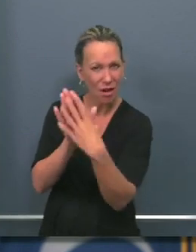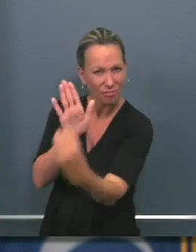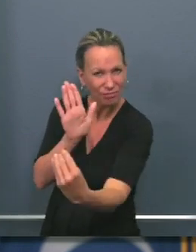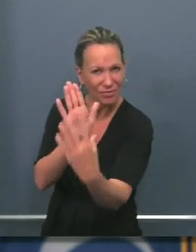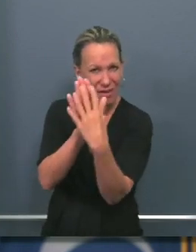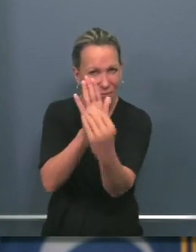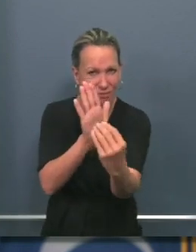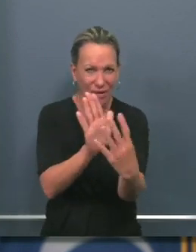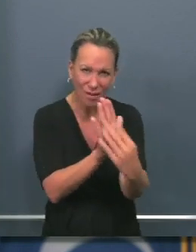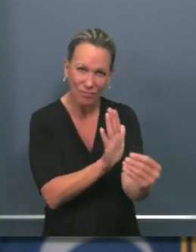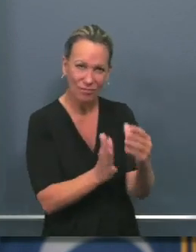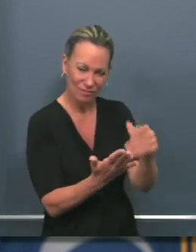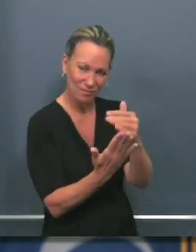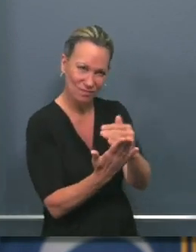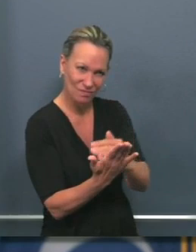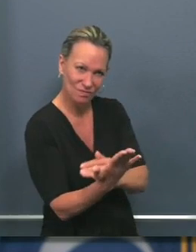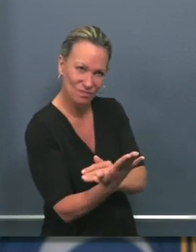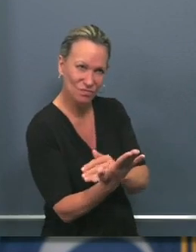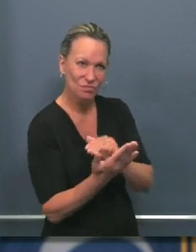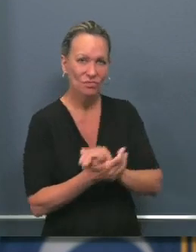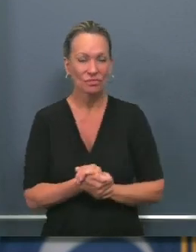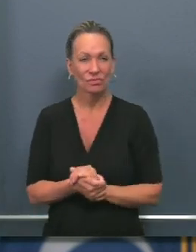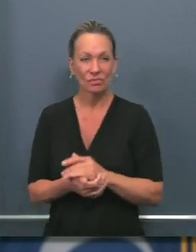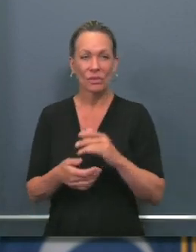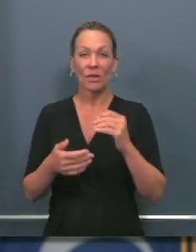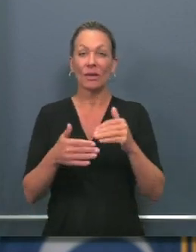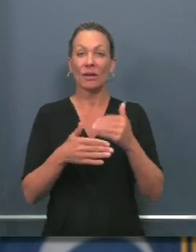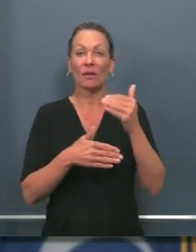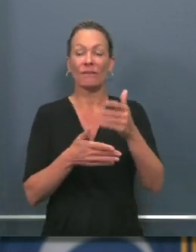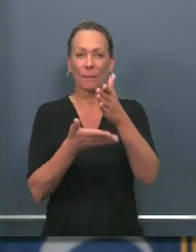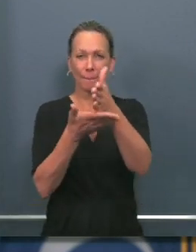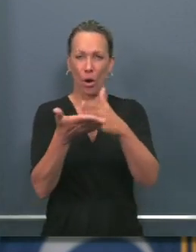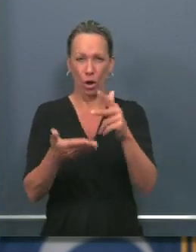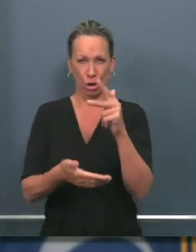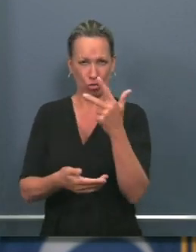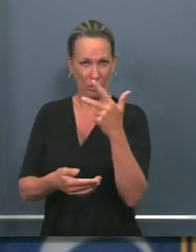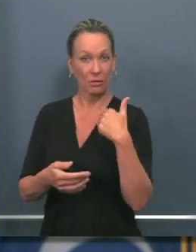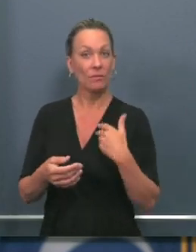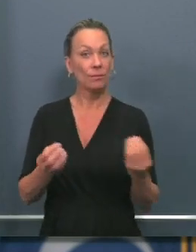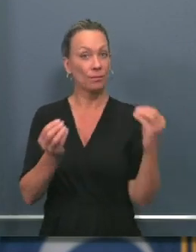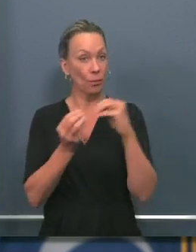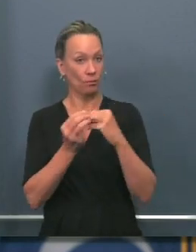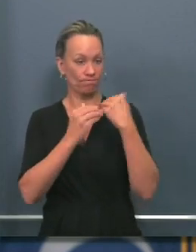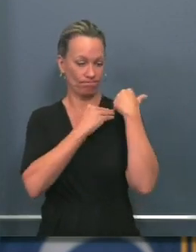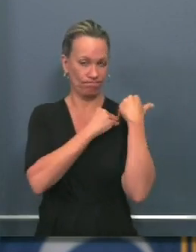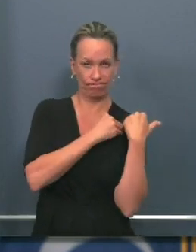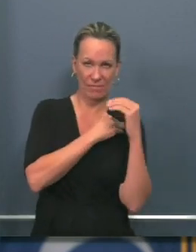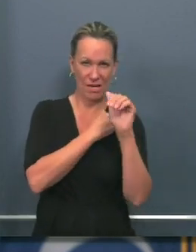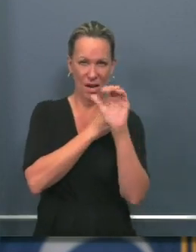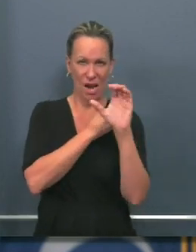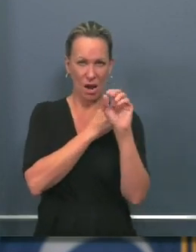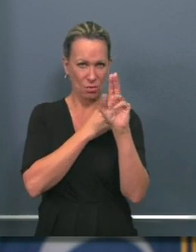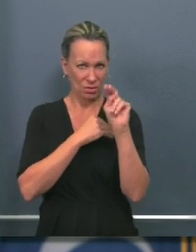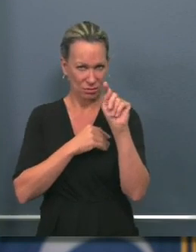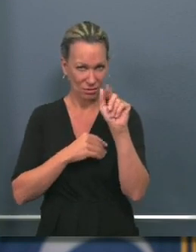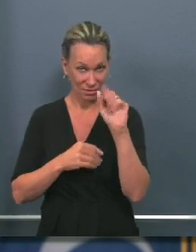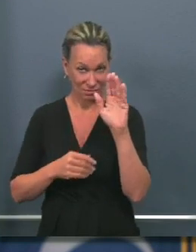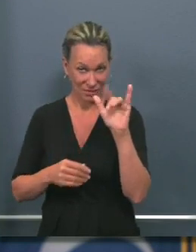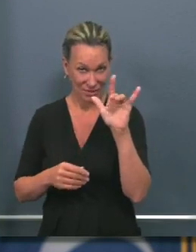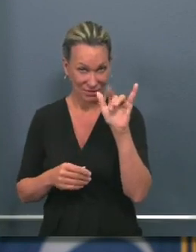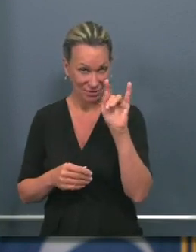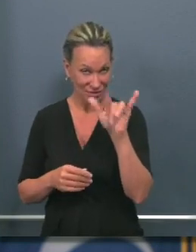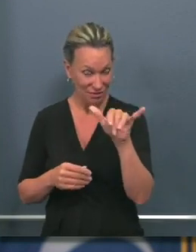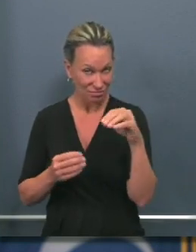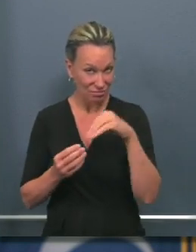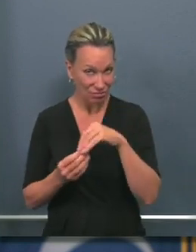More accountability, more responsibility, more flexibility at the local and regional level, and